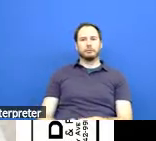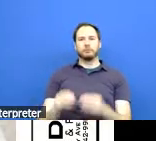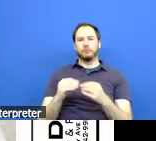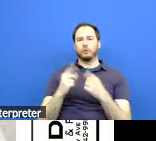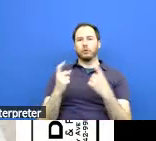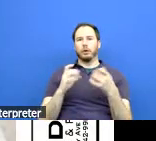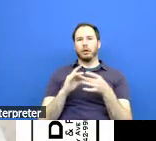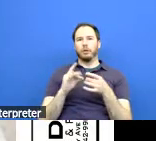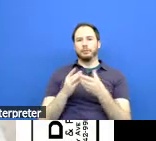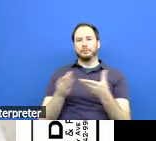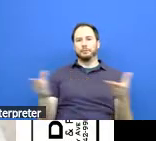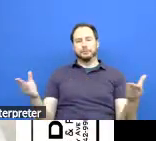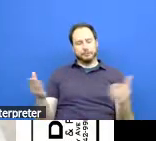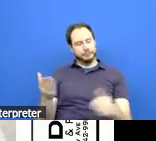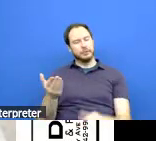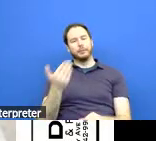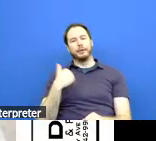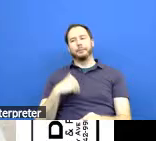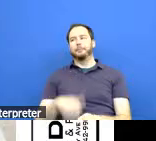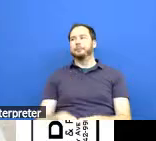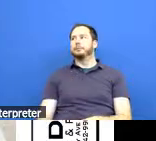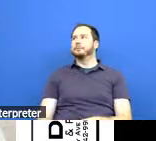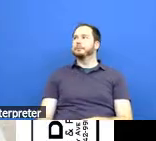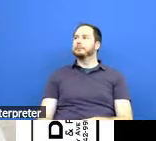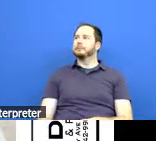others? Coming up?